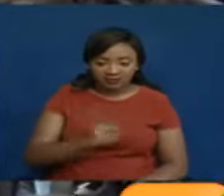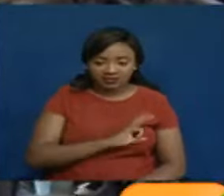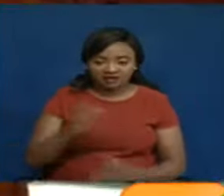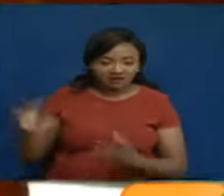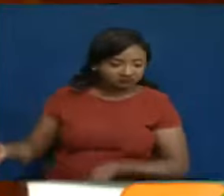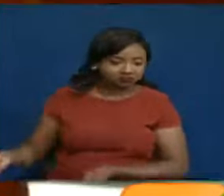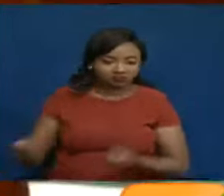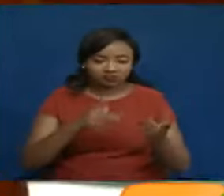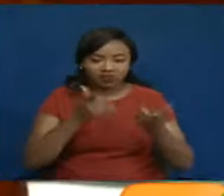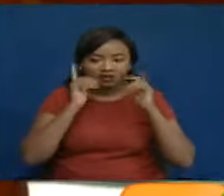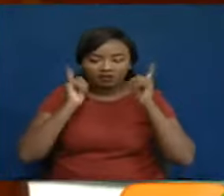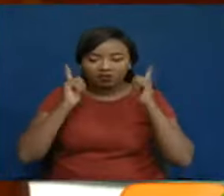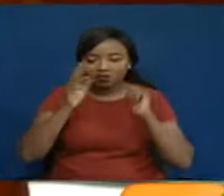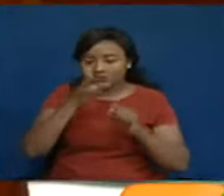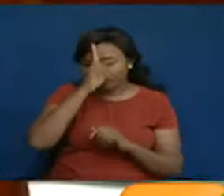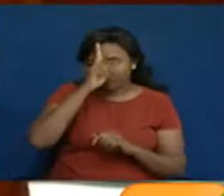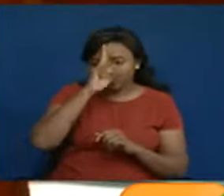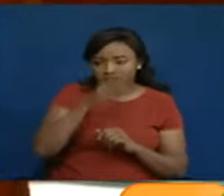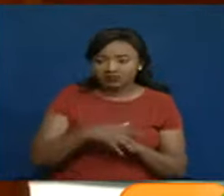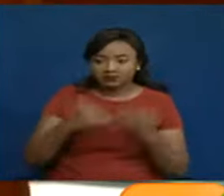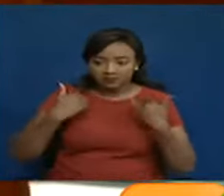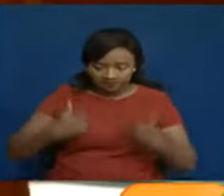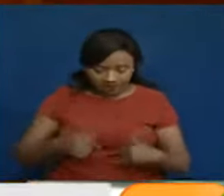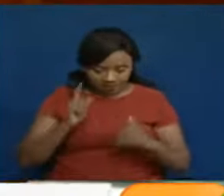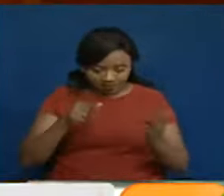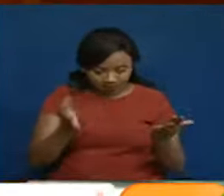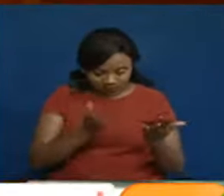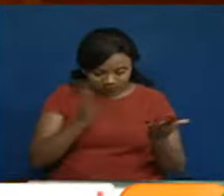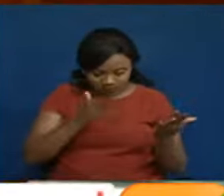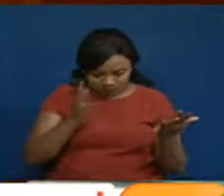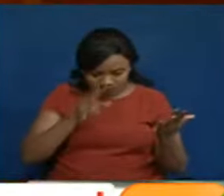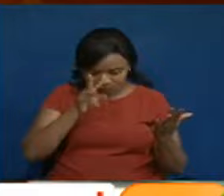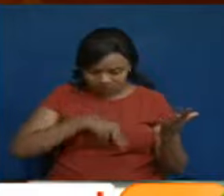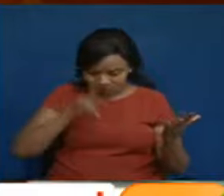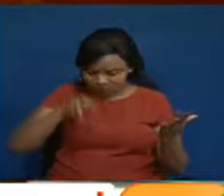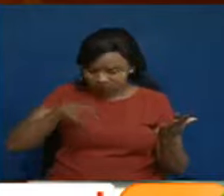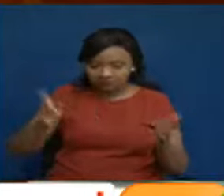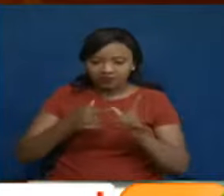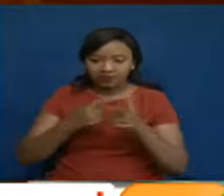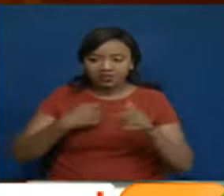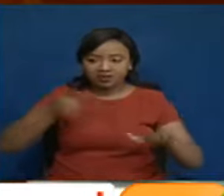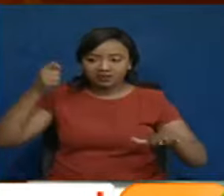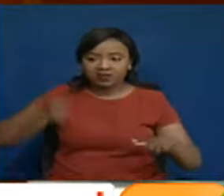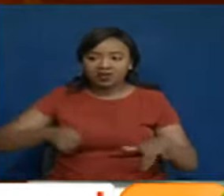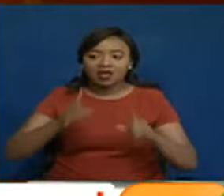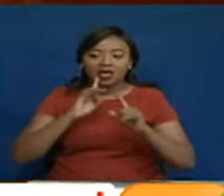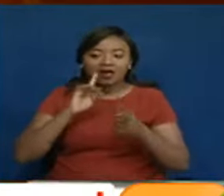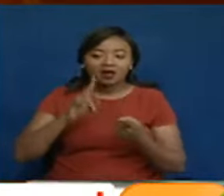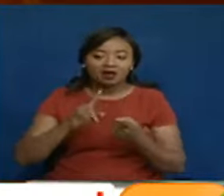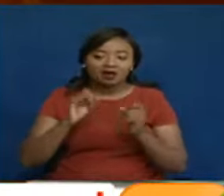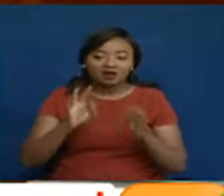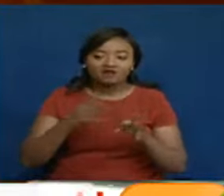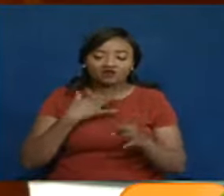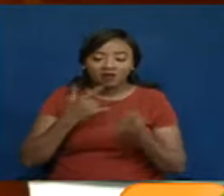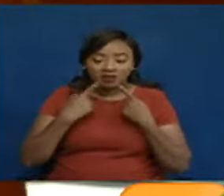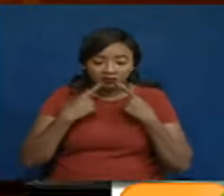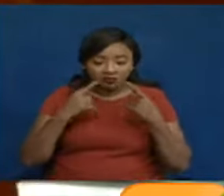lorry. I know once I have to go through all these things, put in my ruling properly, because unless you want me to pronounce myself